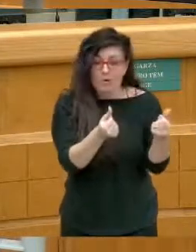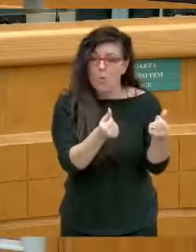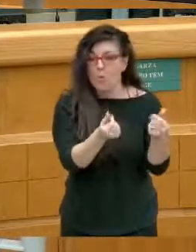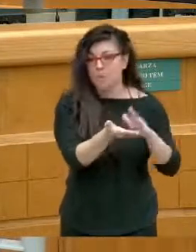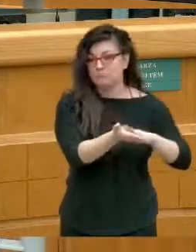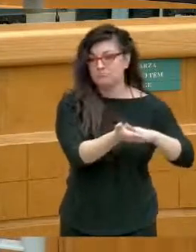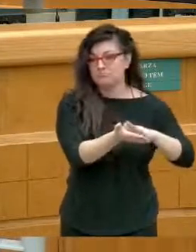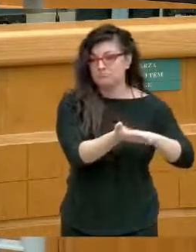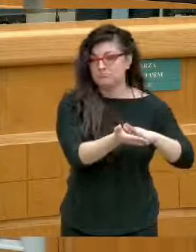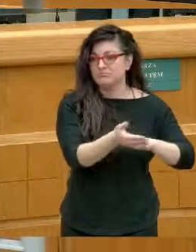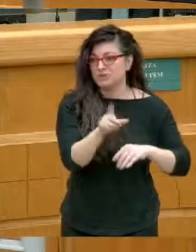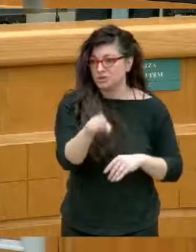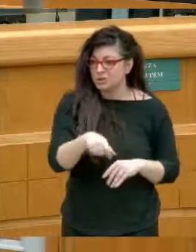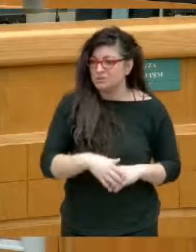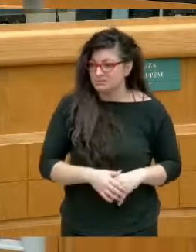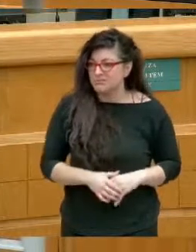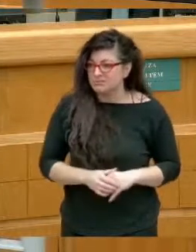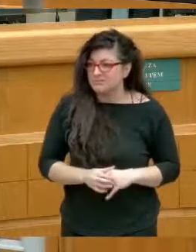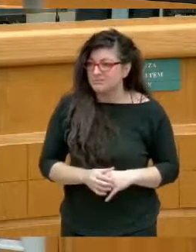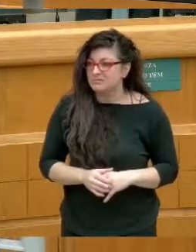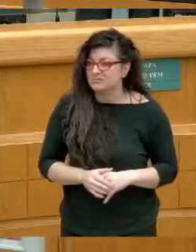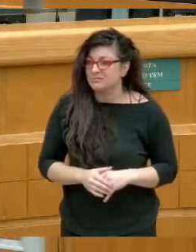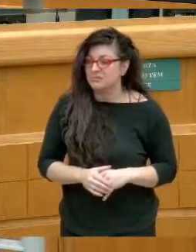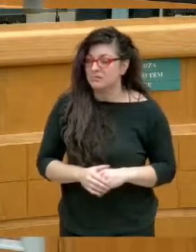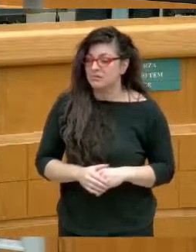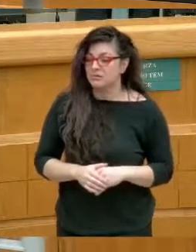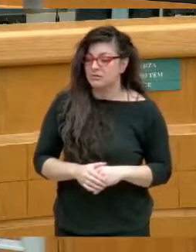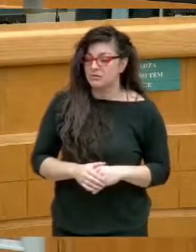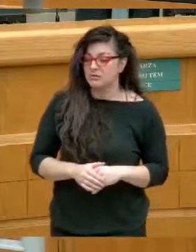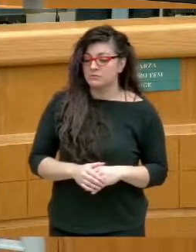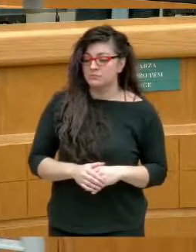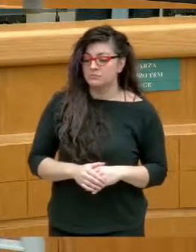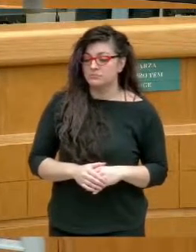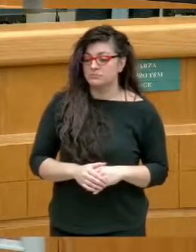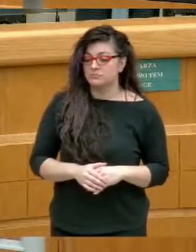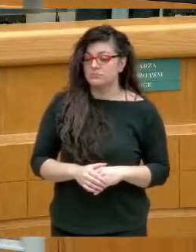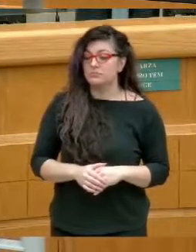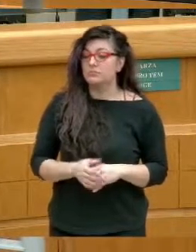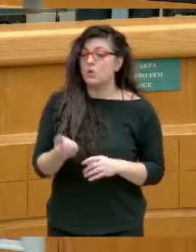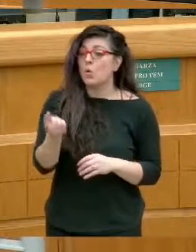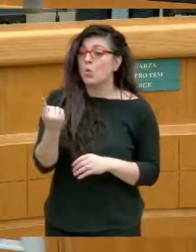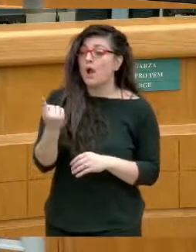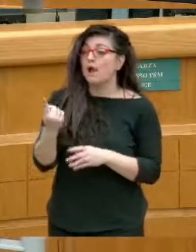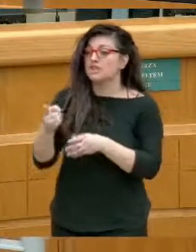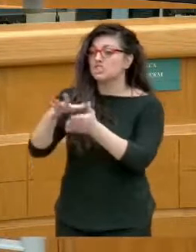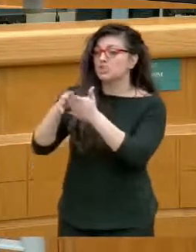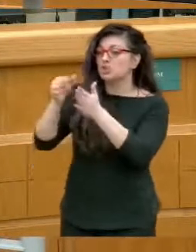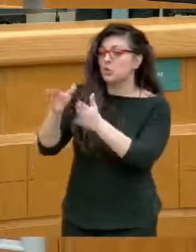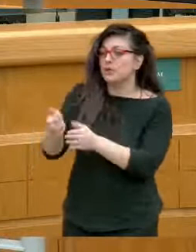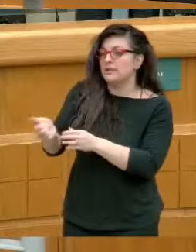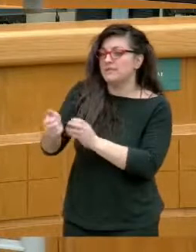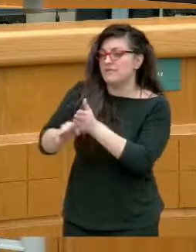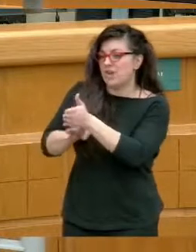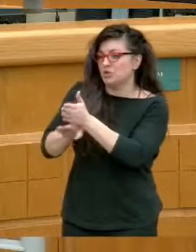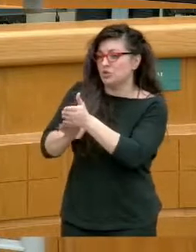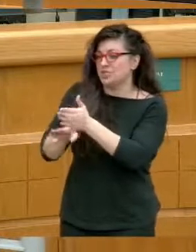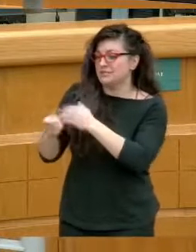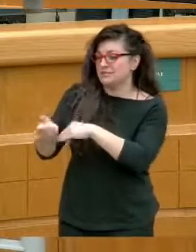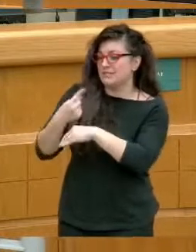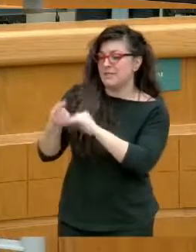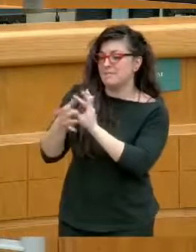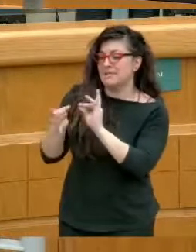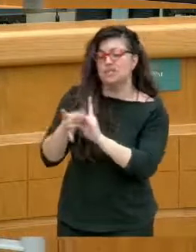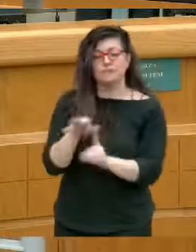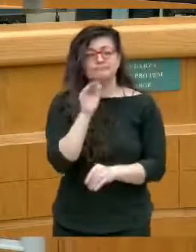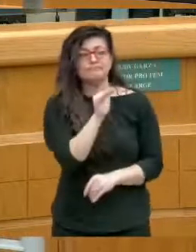commended for the actions that have been taken. And an undergraduate sent me a message this week and said, hey,